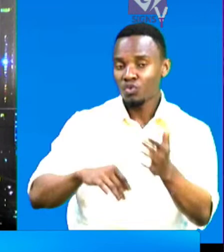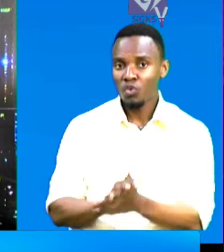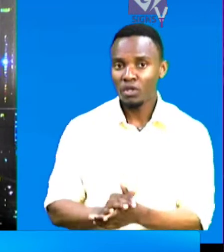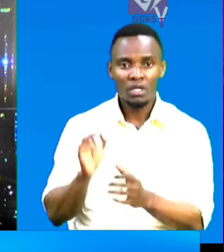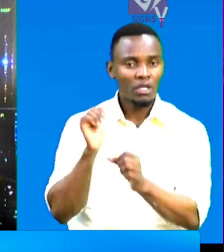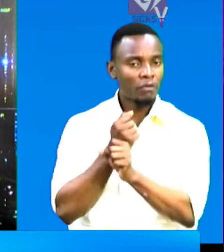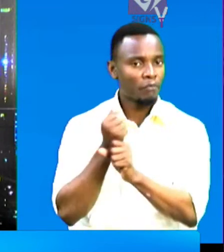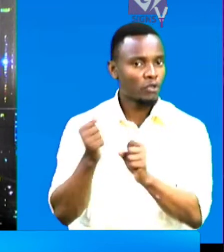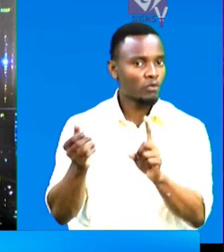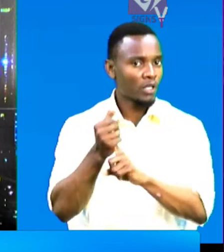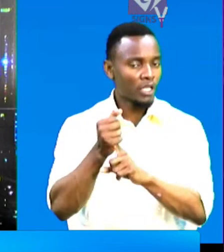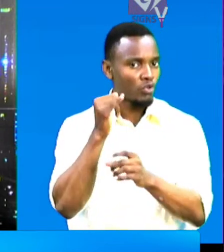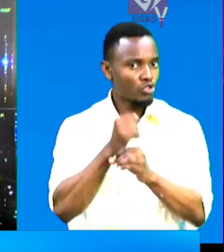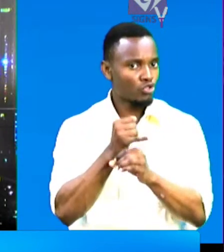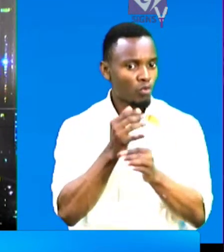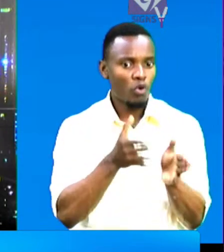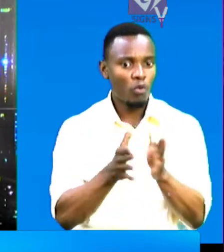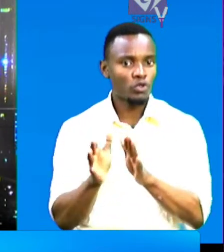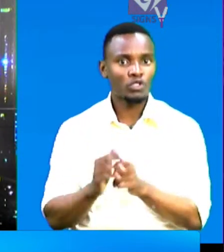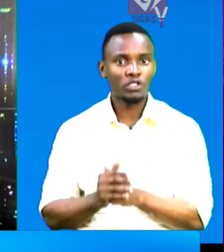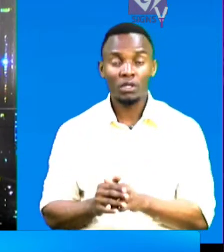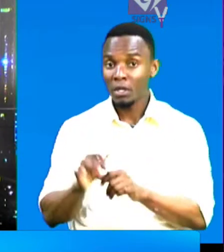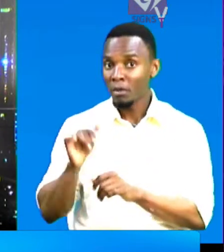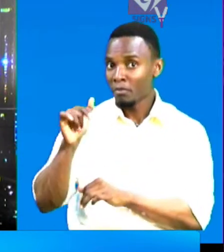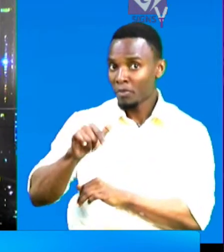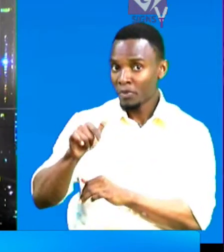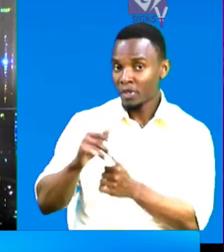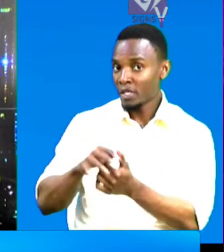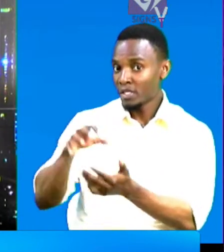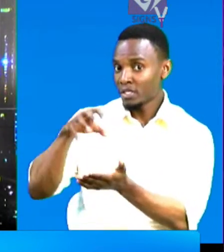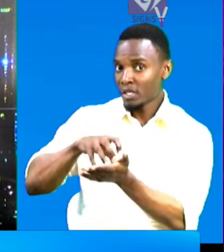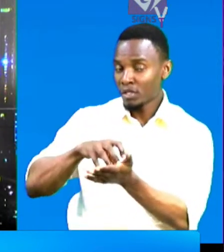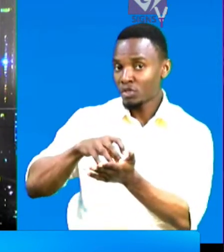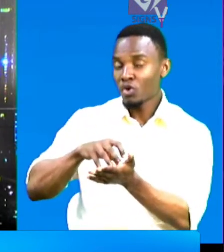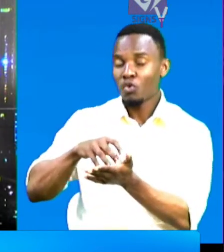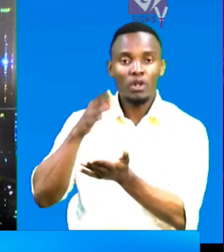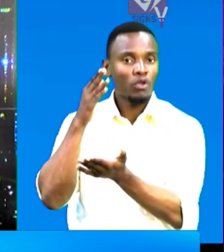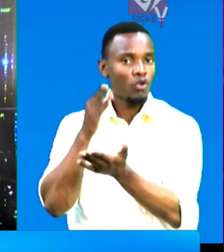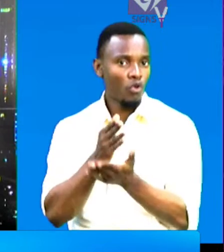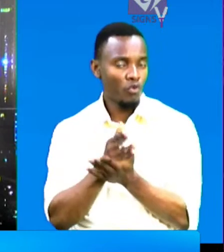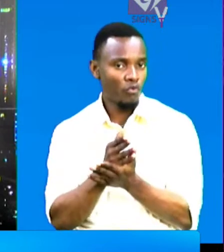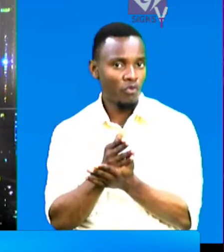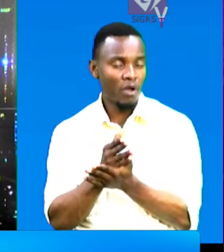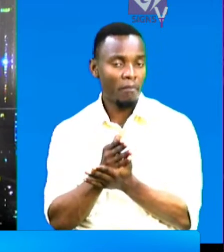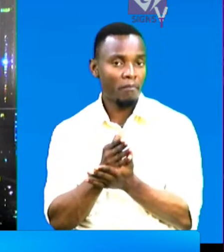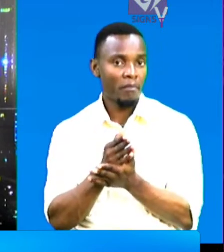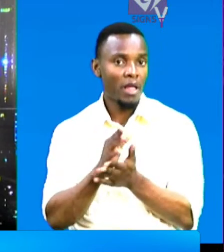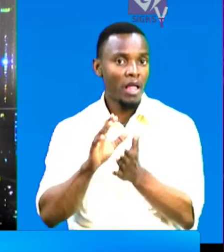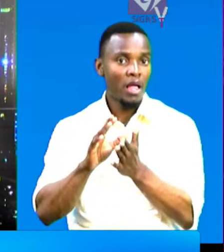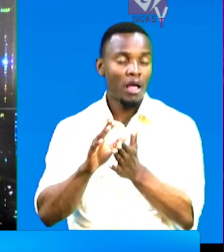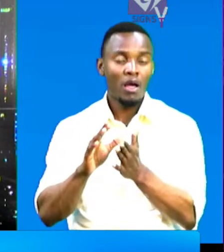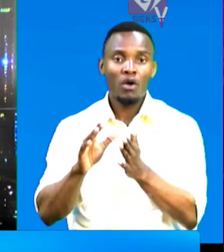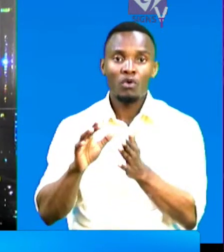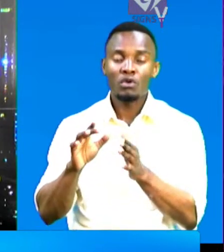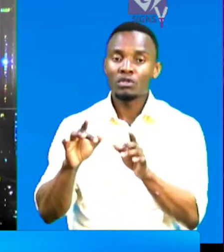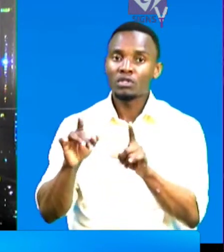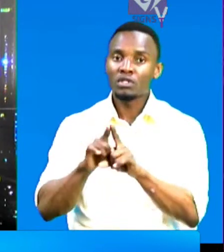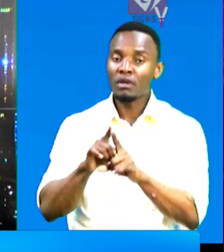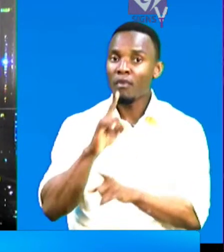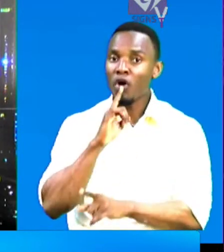job opportunities. The matter will come up for confirmation of compliance and further directions on